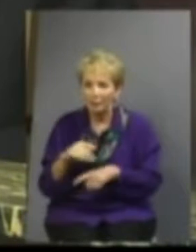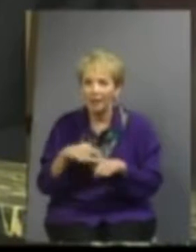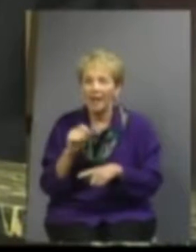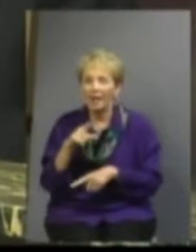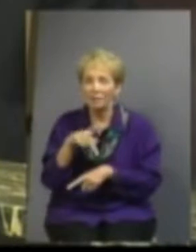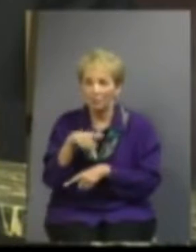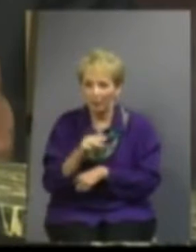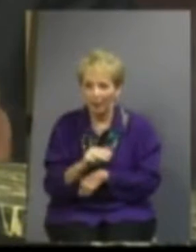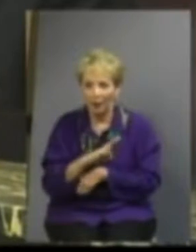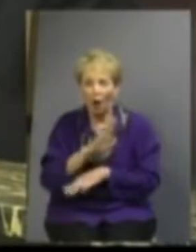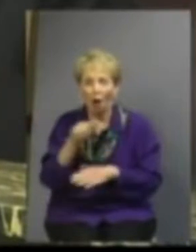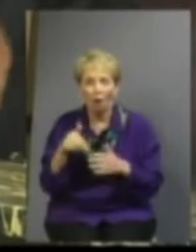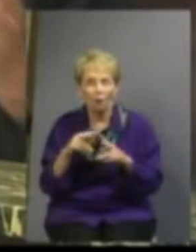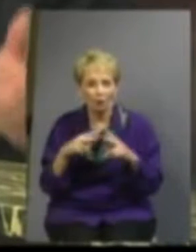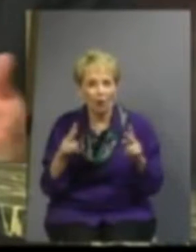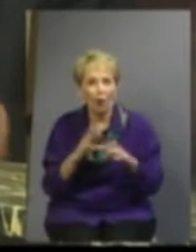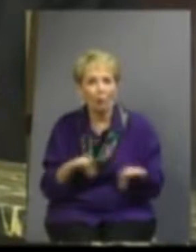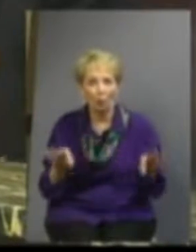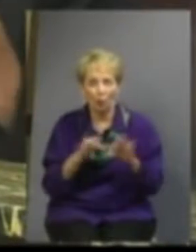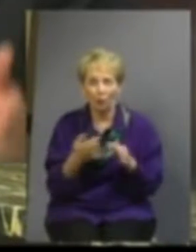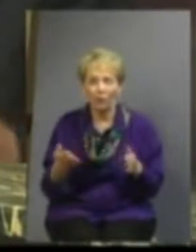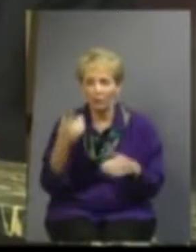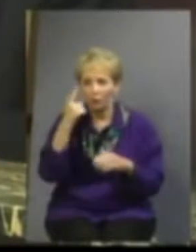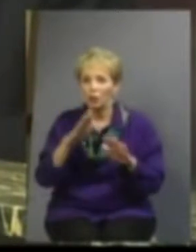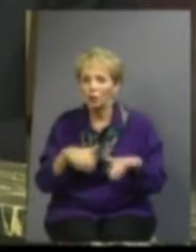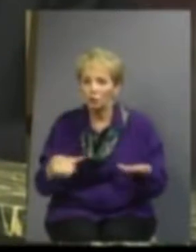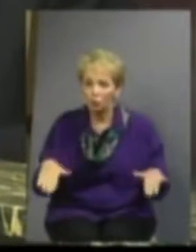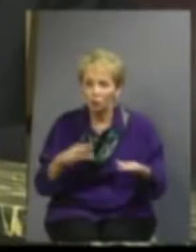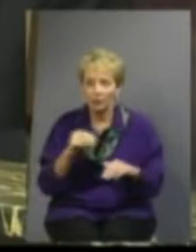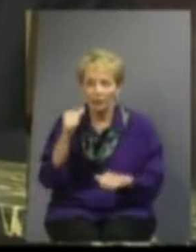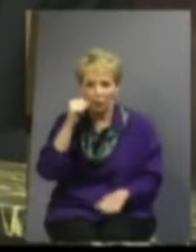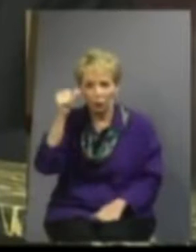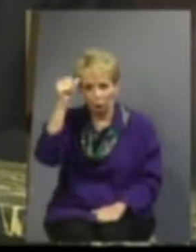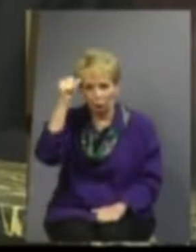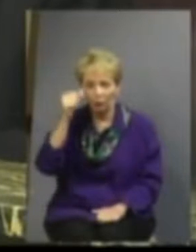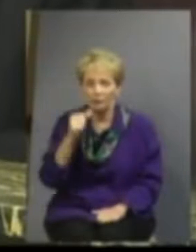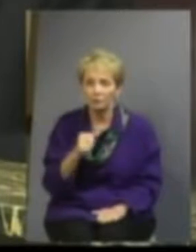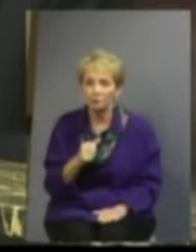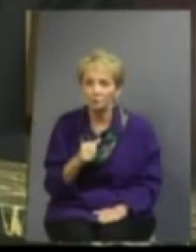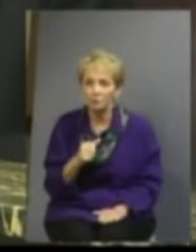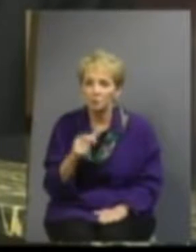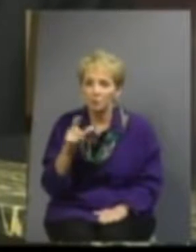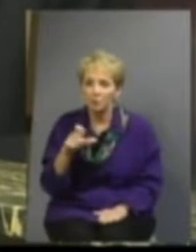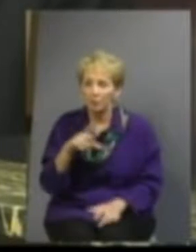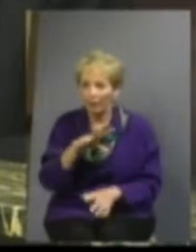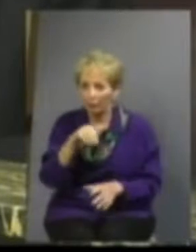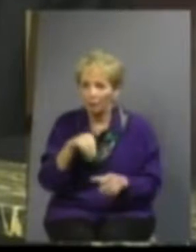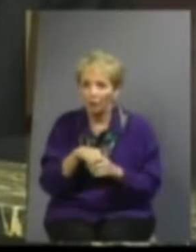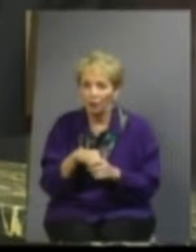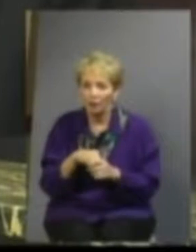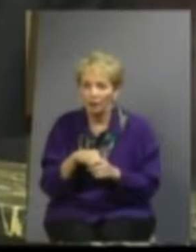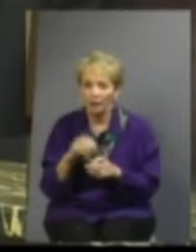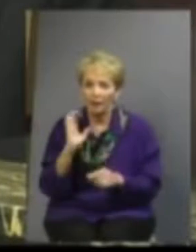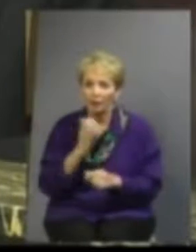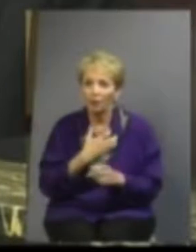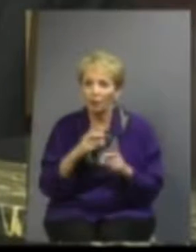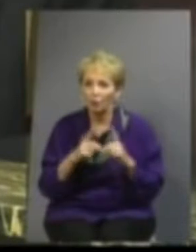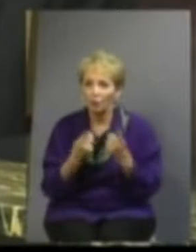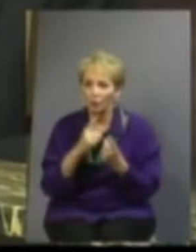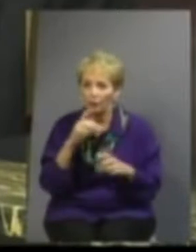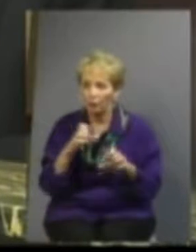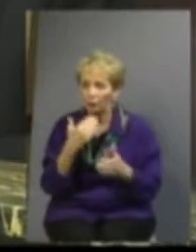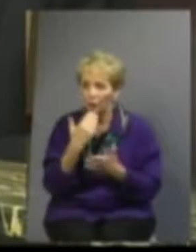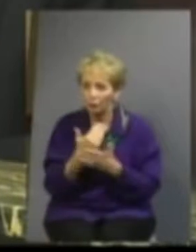p.m. All very important things for children and adults. We need to partake because our departments are really doing a